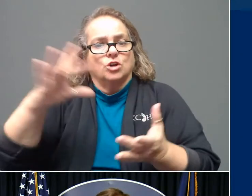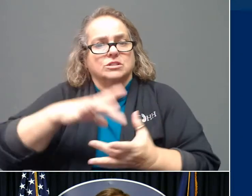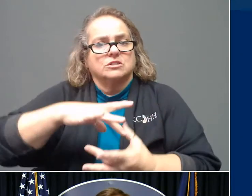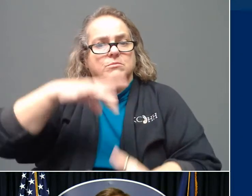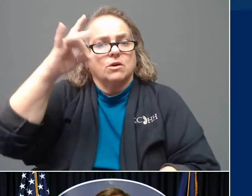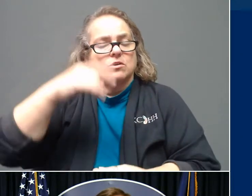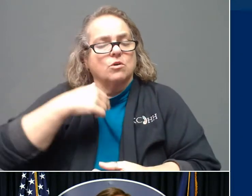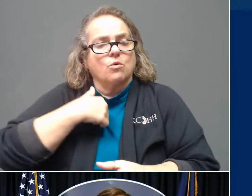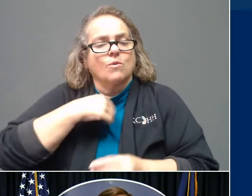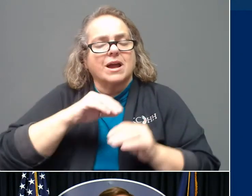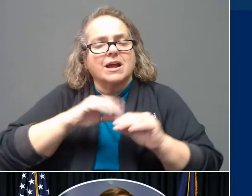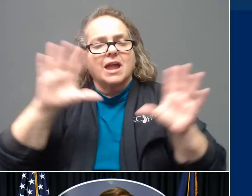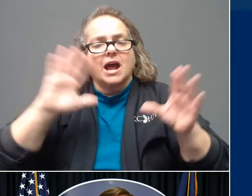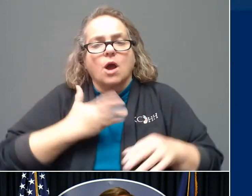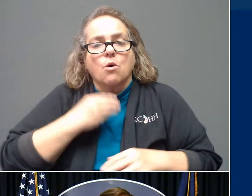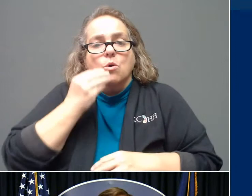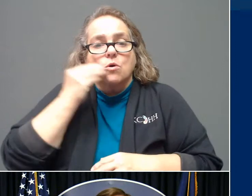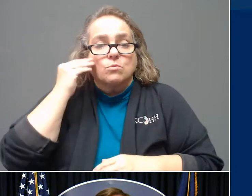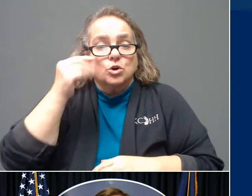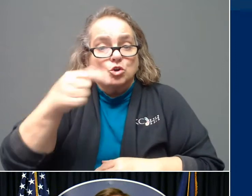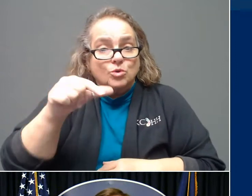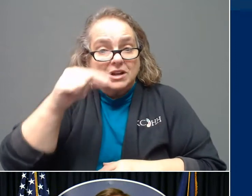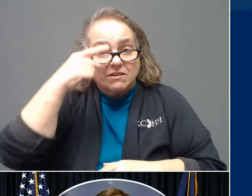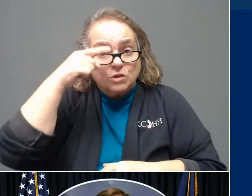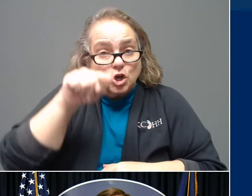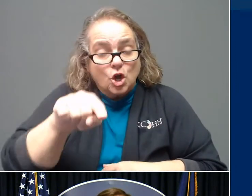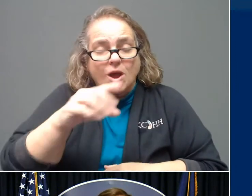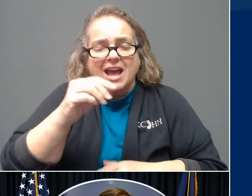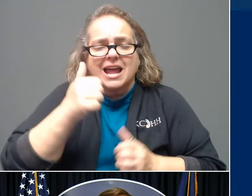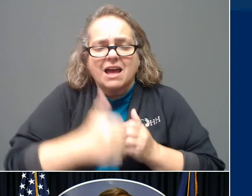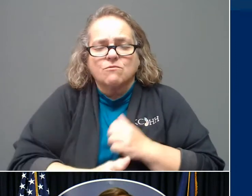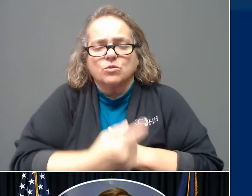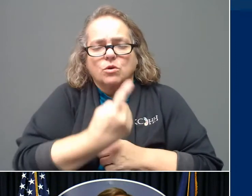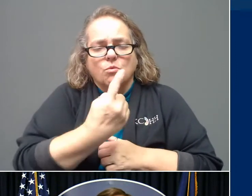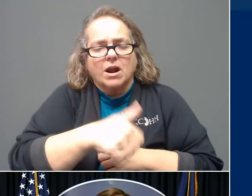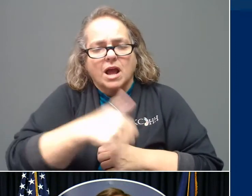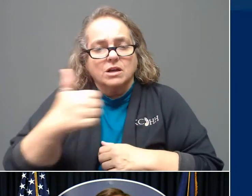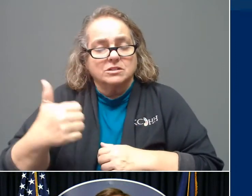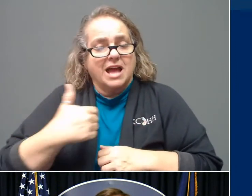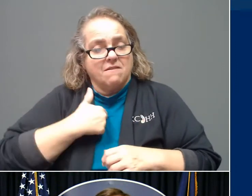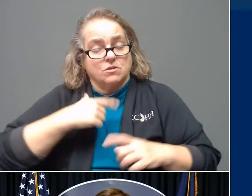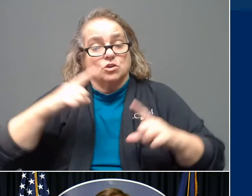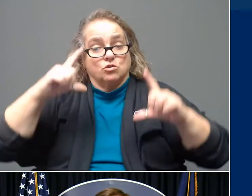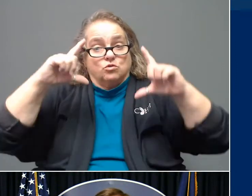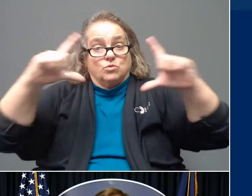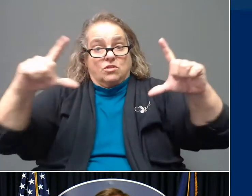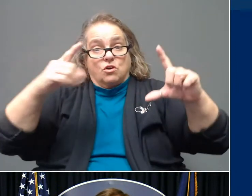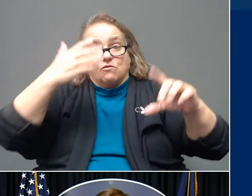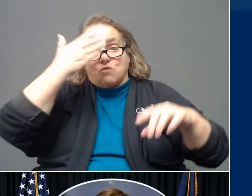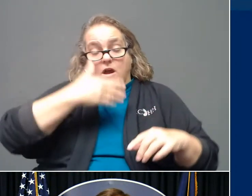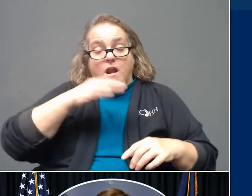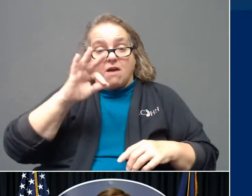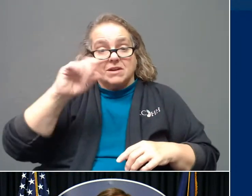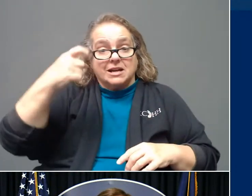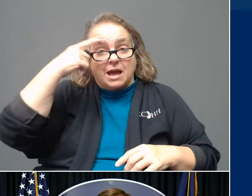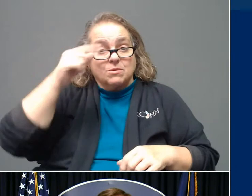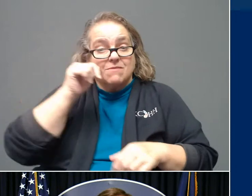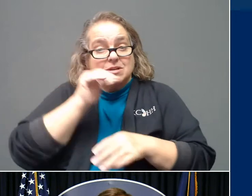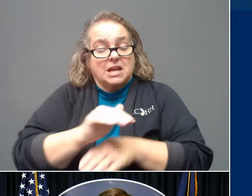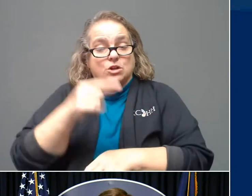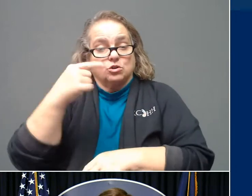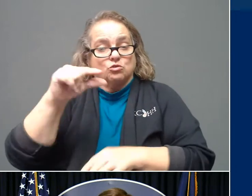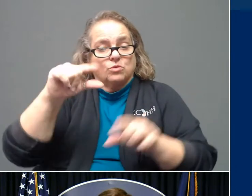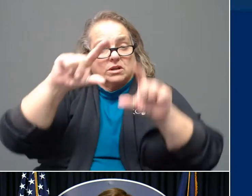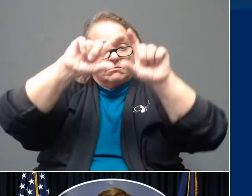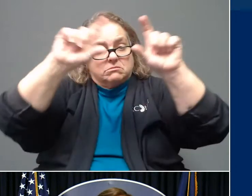for her and everybody else lost. There is a wreath on the front of this Capitol that lights up green every night that I hope is